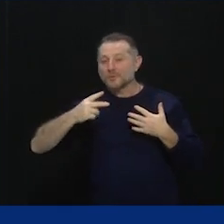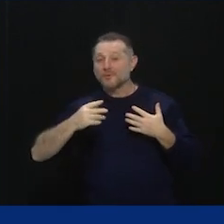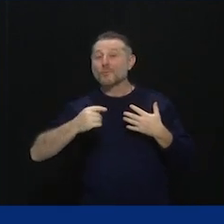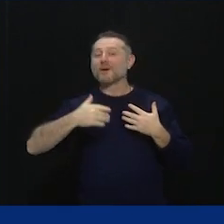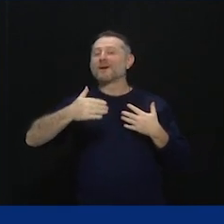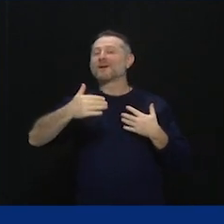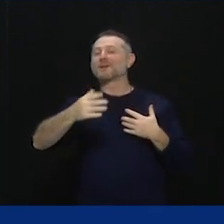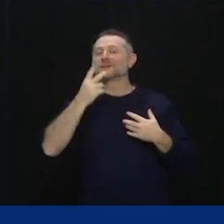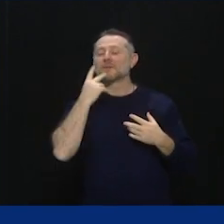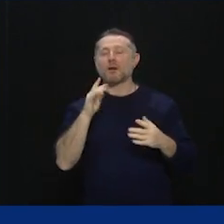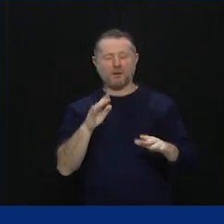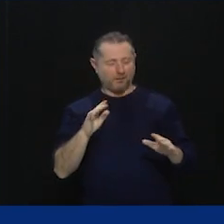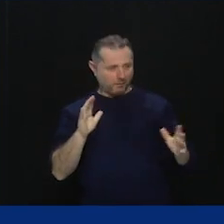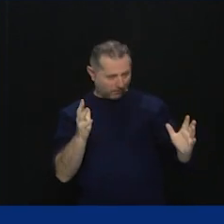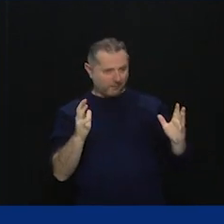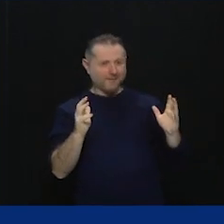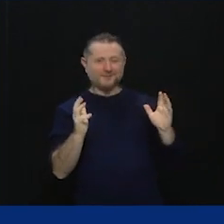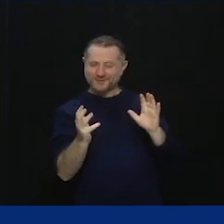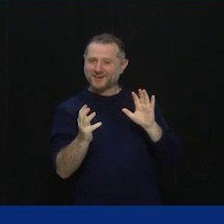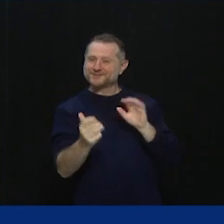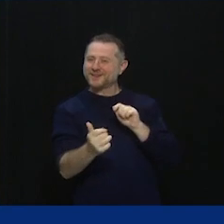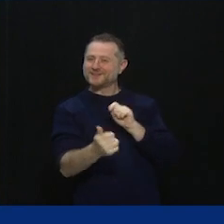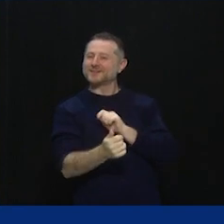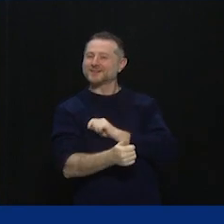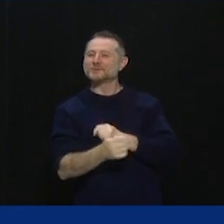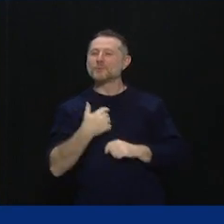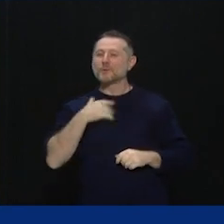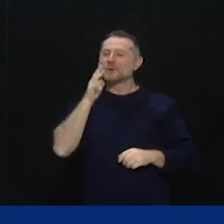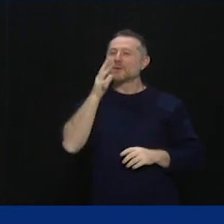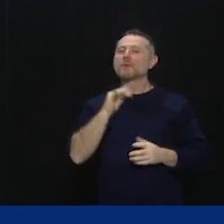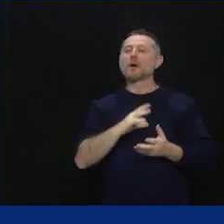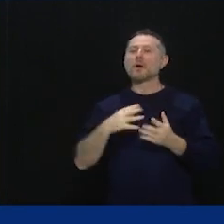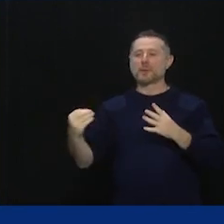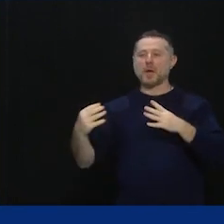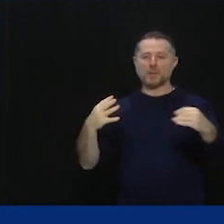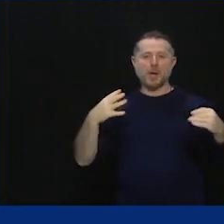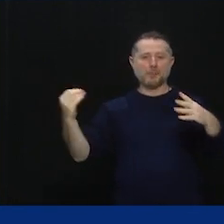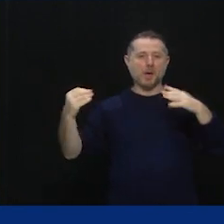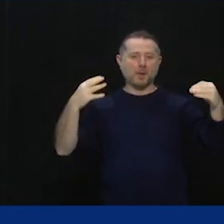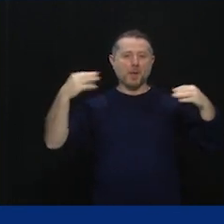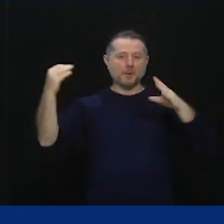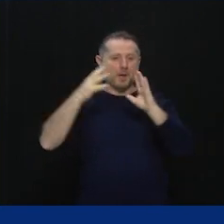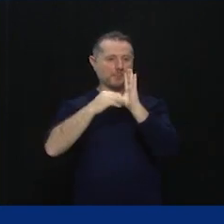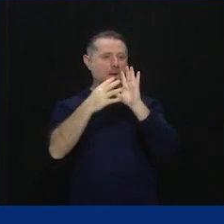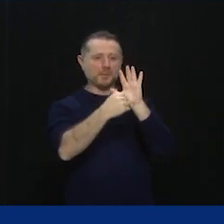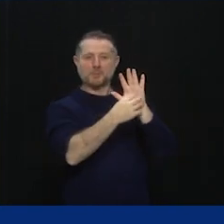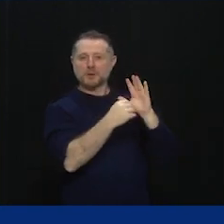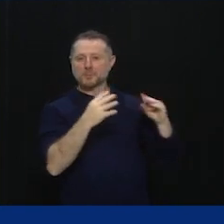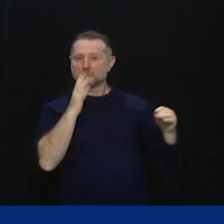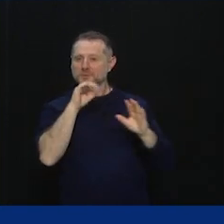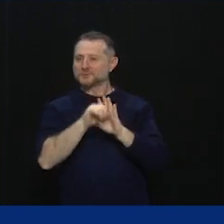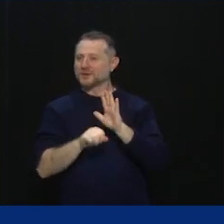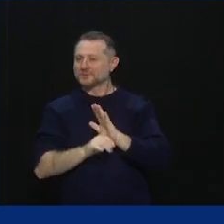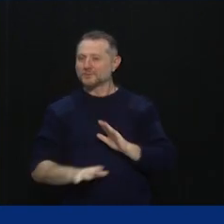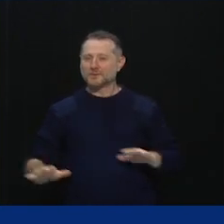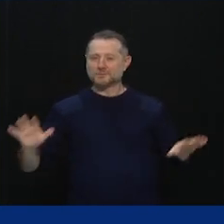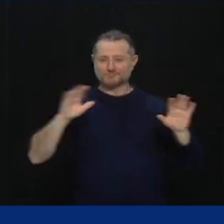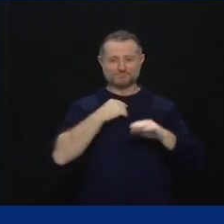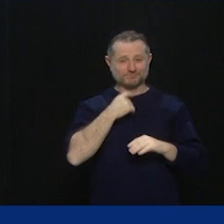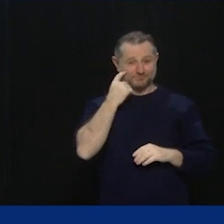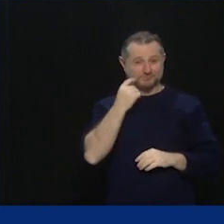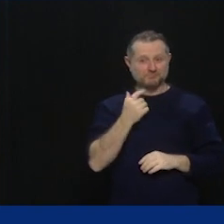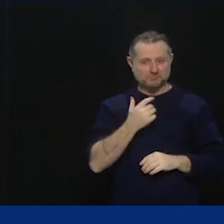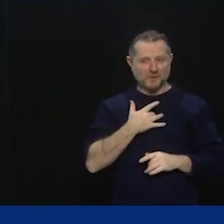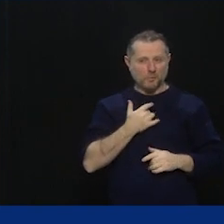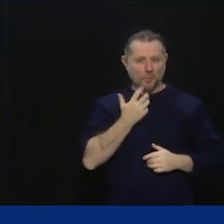all over the state, and I thank everyone for having the vision. Happy to have state support, and we're just getting warmed up, Long Island. And I will tell you, we're going to have more